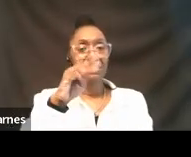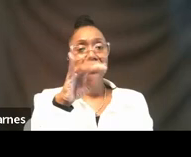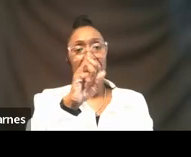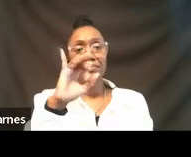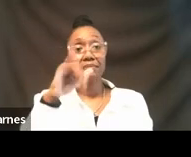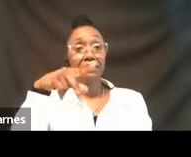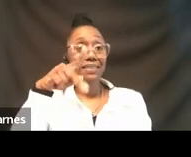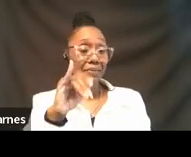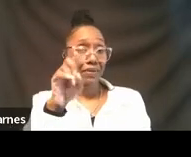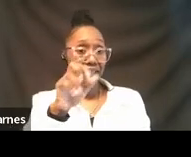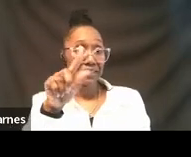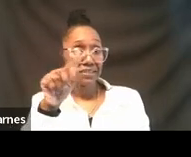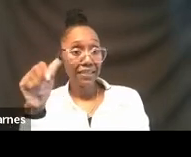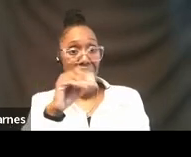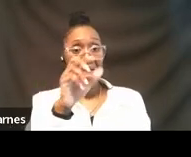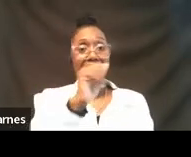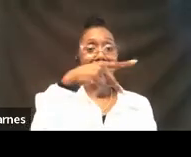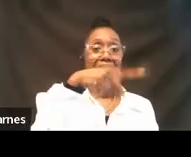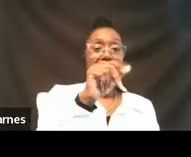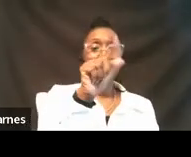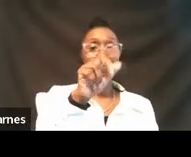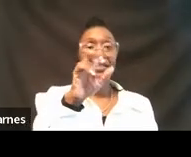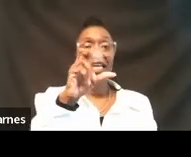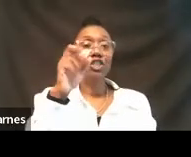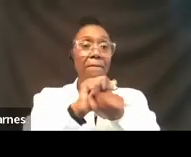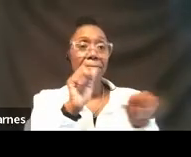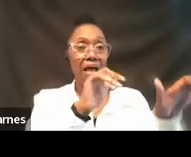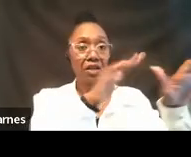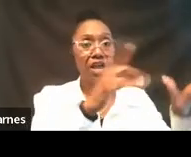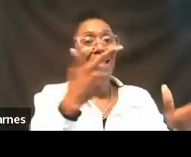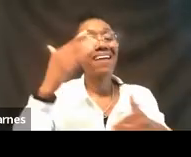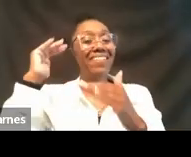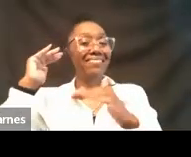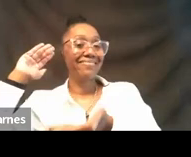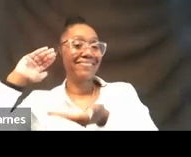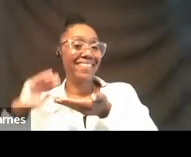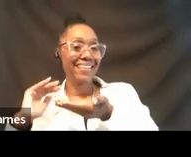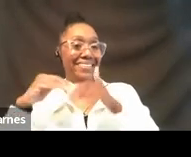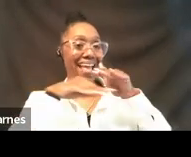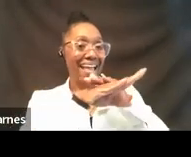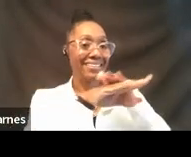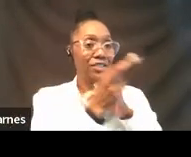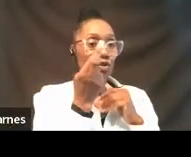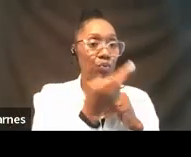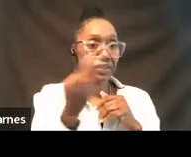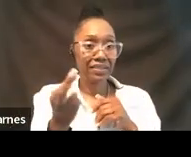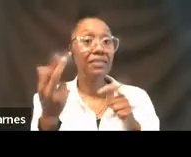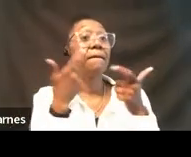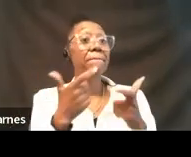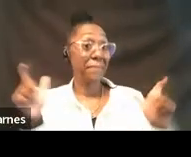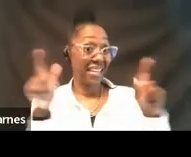Mountains. These are also categorized by having less access to resources. And that makes a big difference